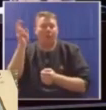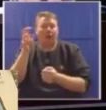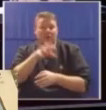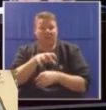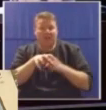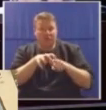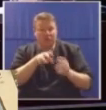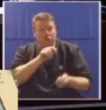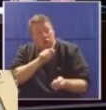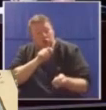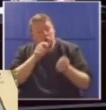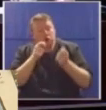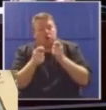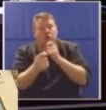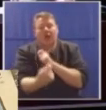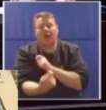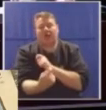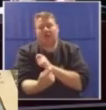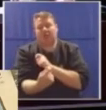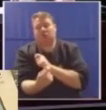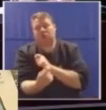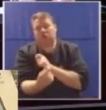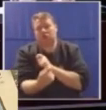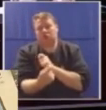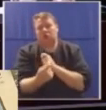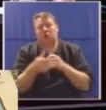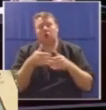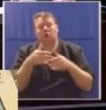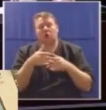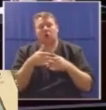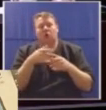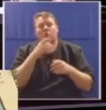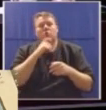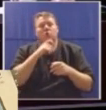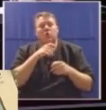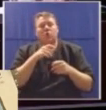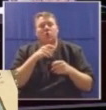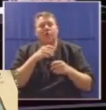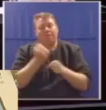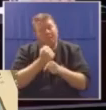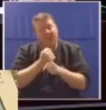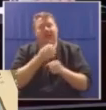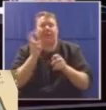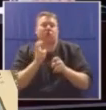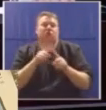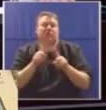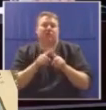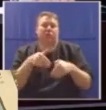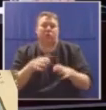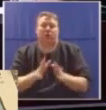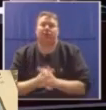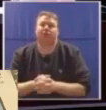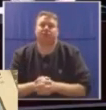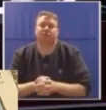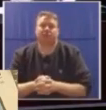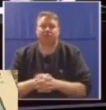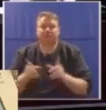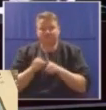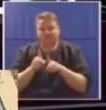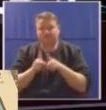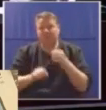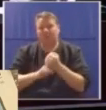South Africa's decommissioning schedule. It also includes support for new generation